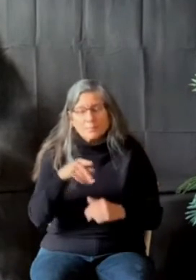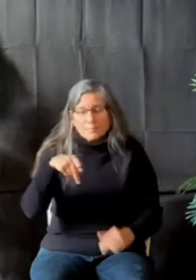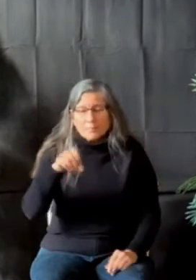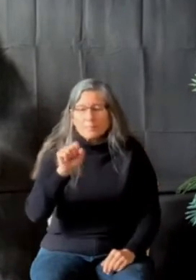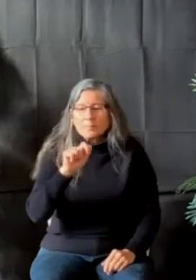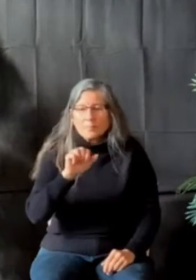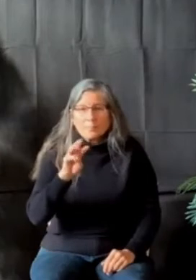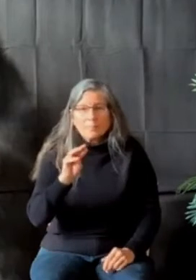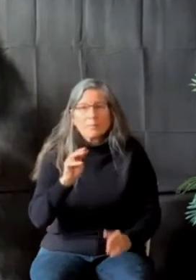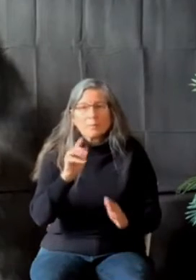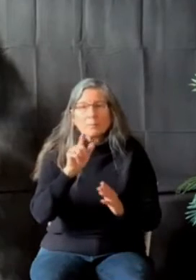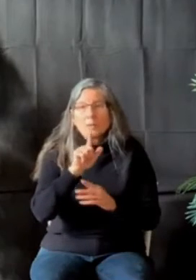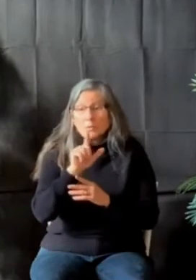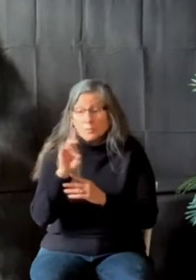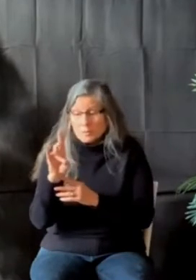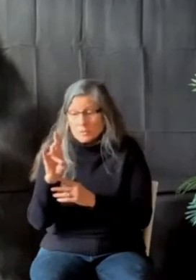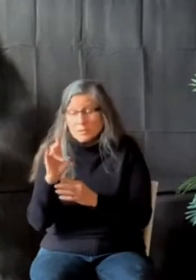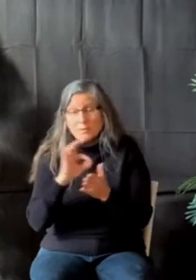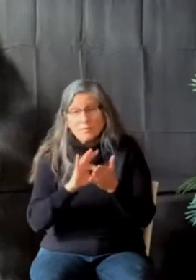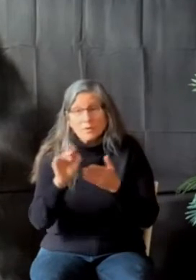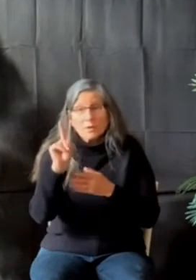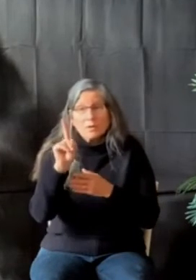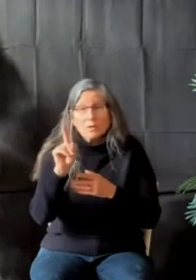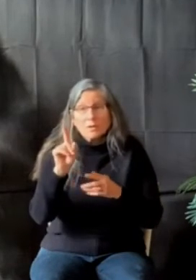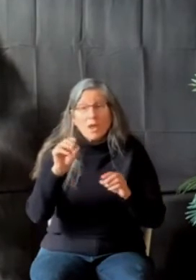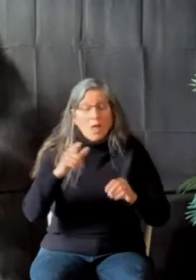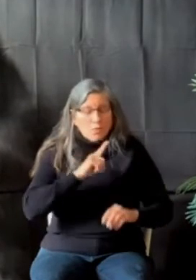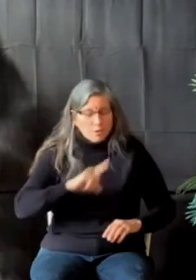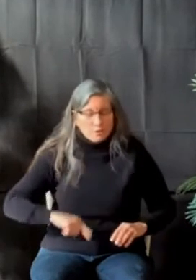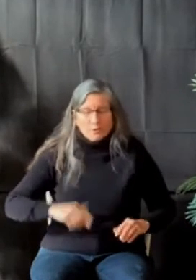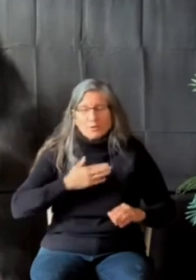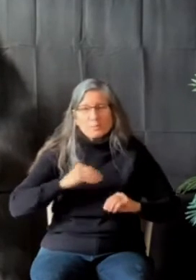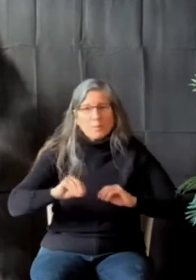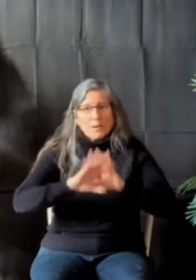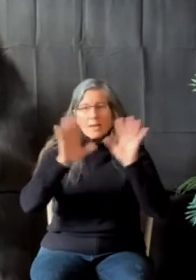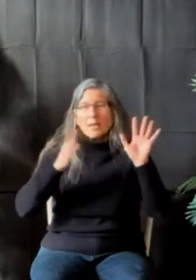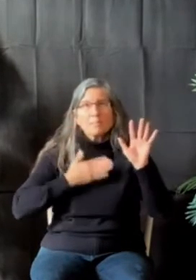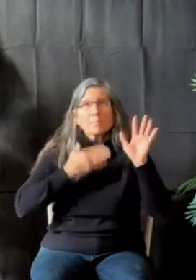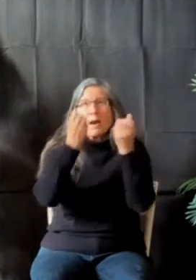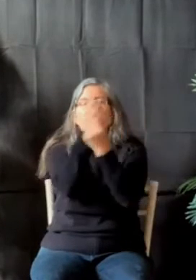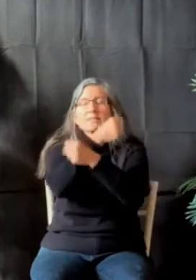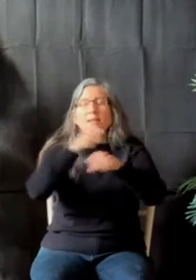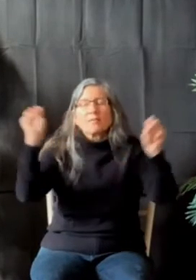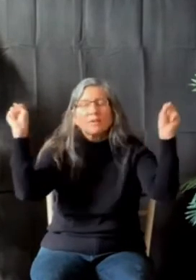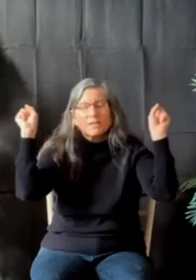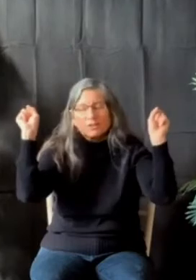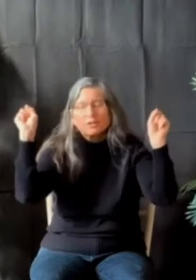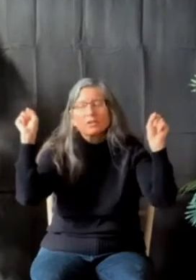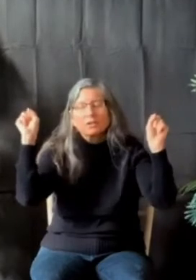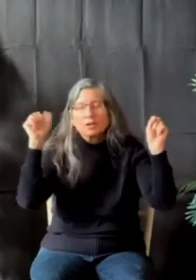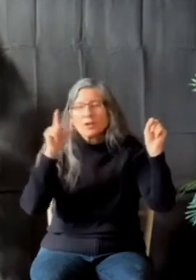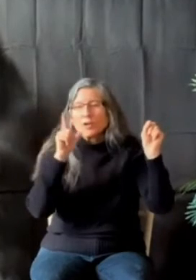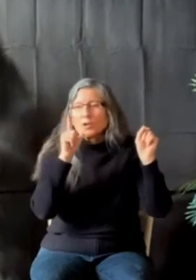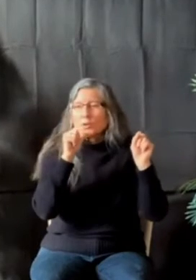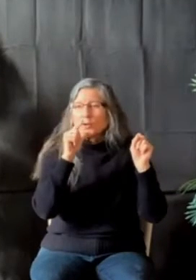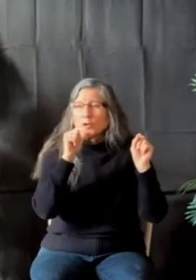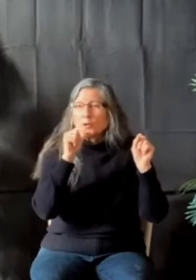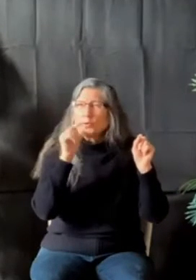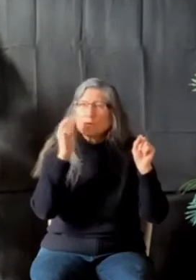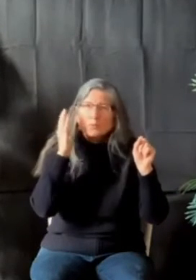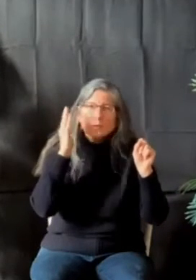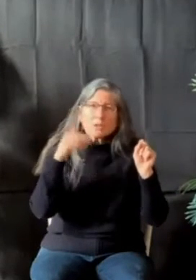verse 1, if you don't know it, says, the Lord is my light and my salvation. Whom shall I